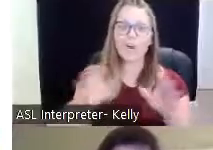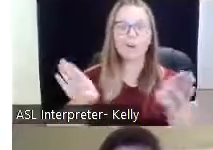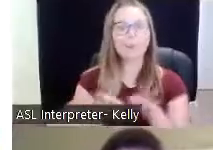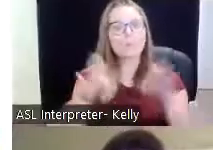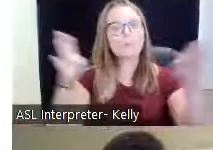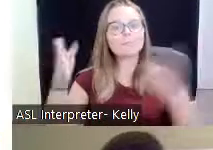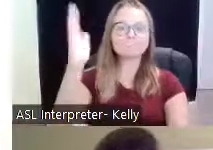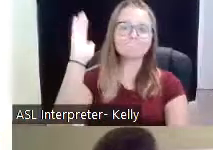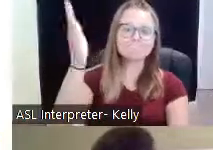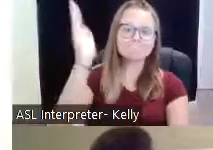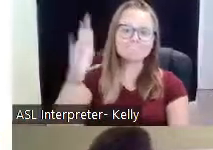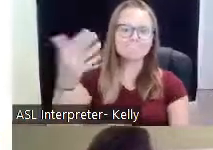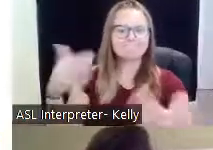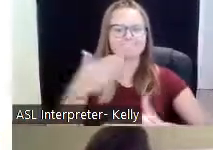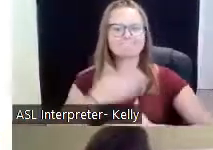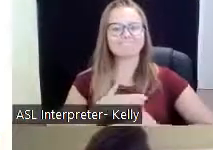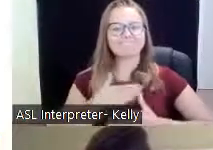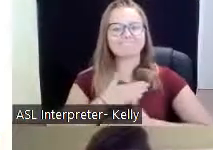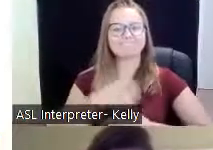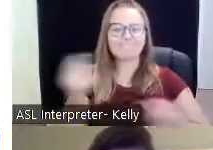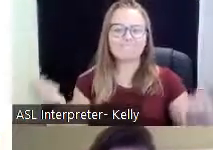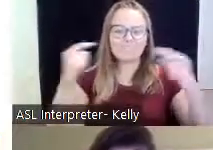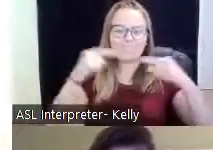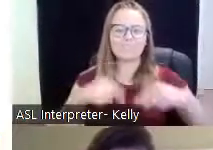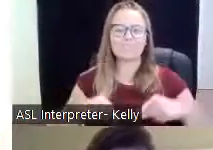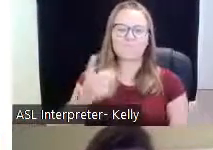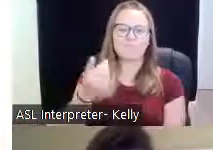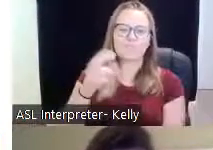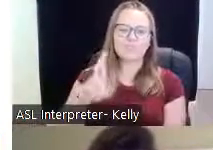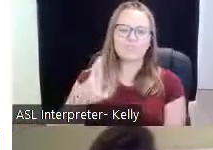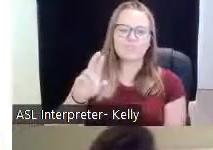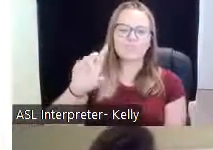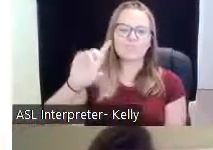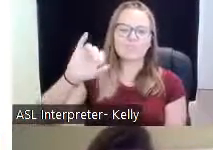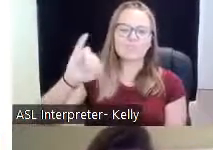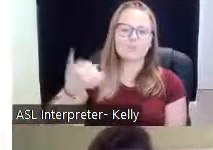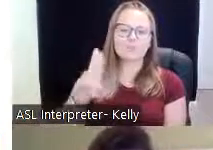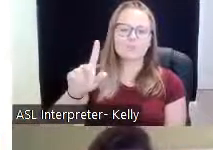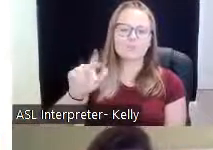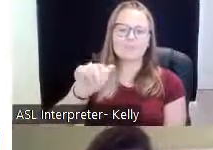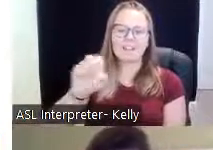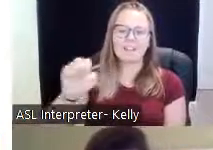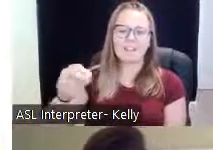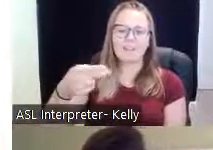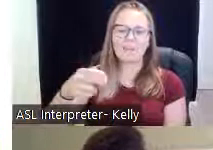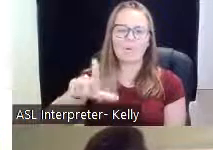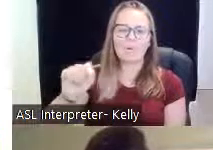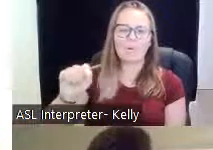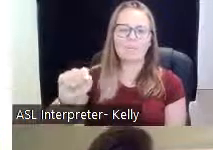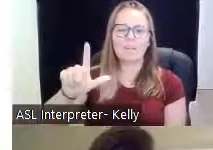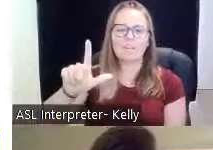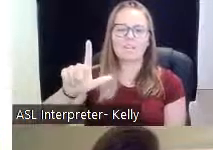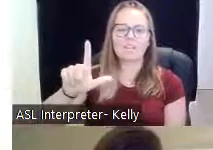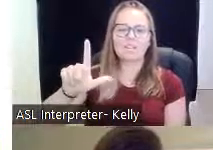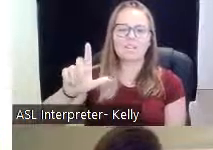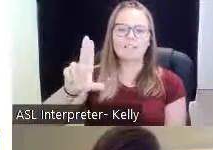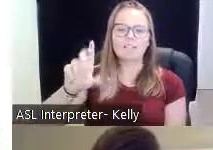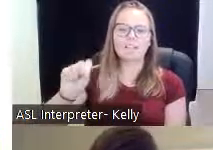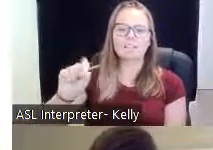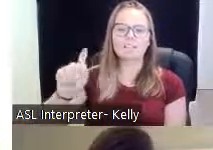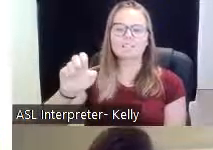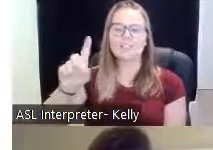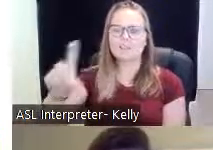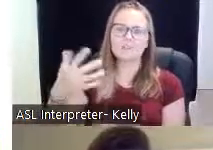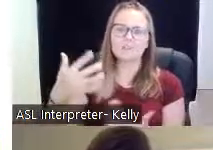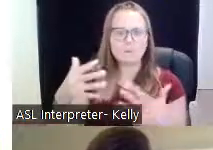we are so pleased to be joined today by Dr. Julianne Holt-Lundstad. Julianne is a longtime friend of